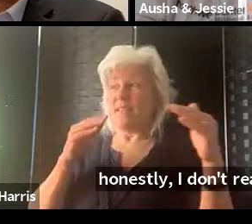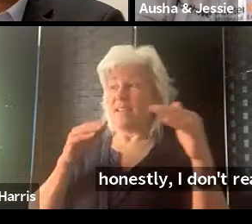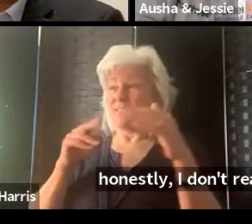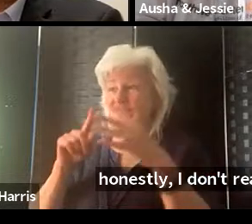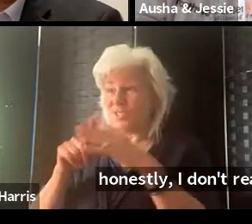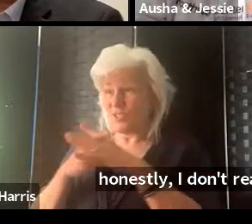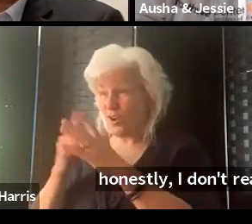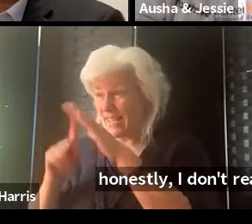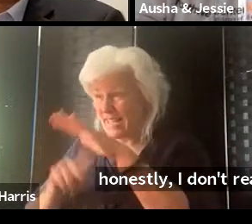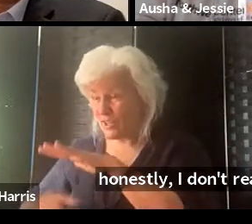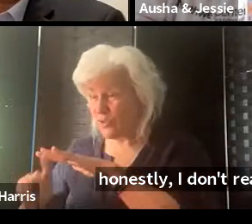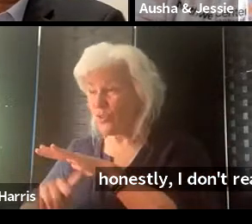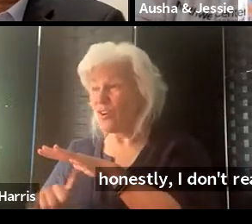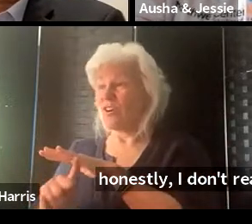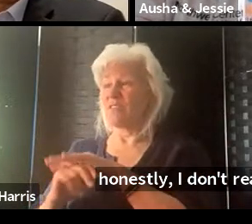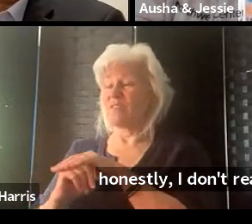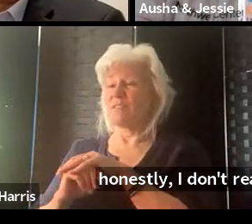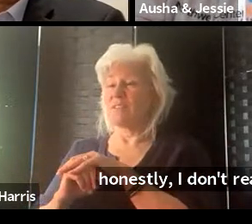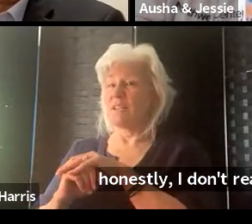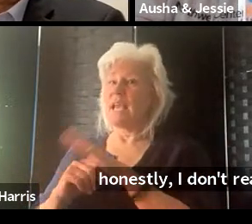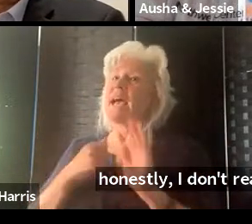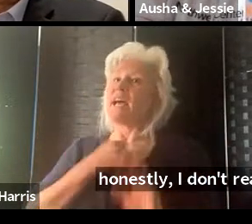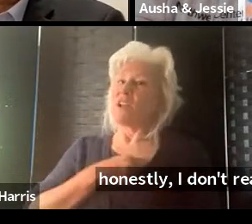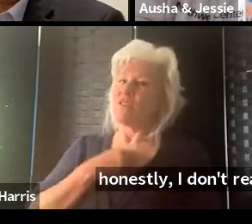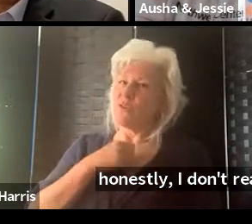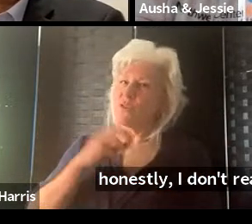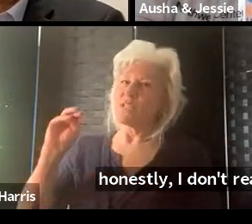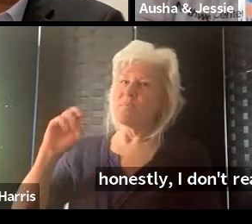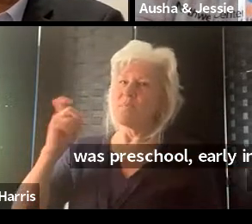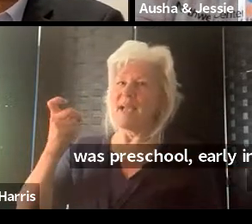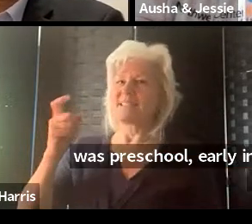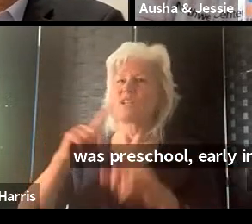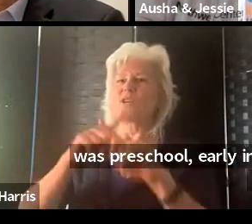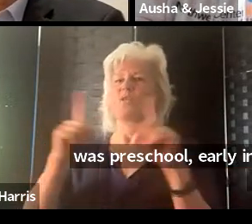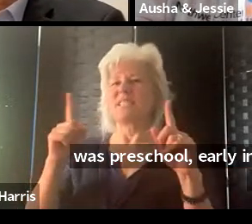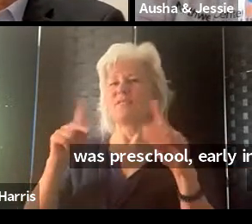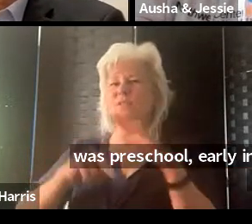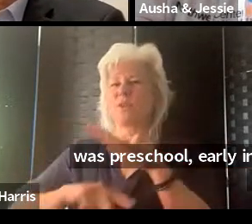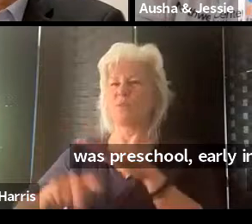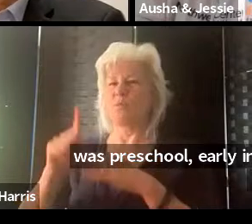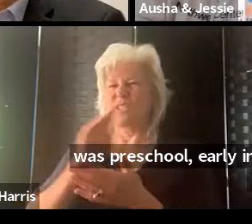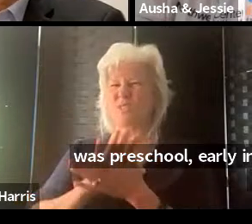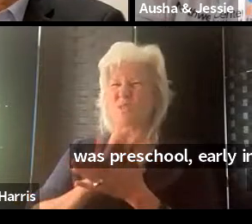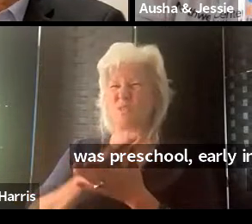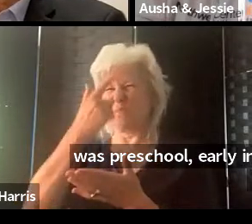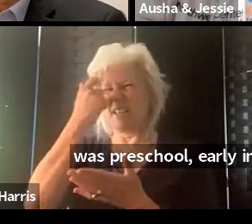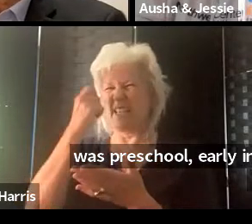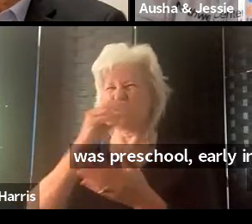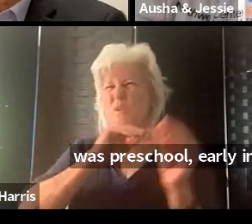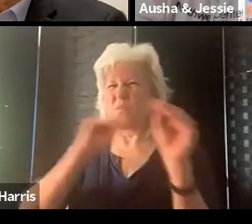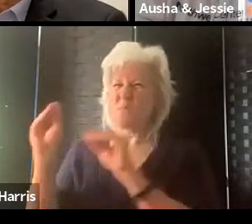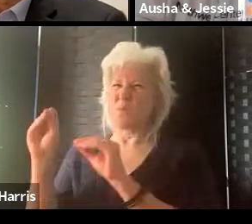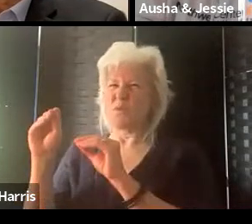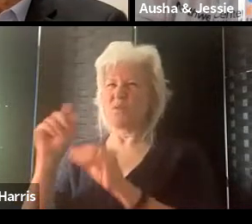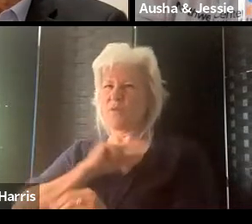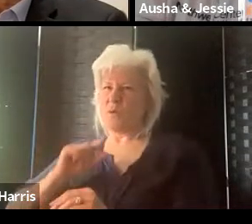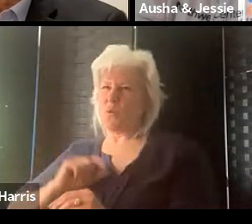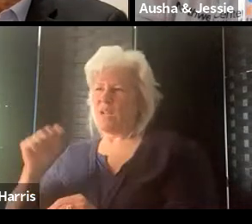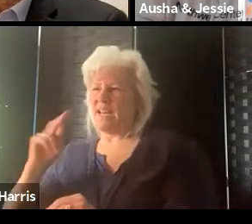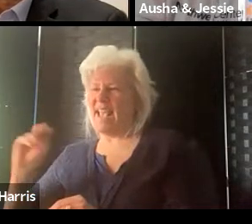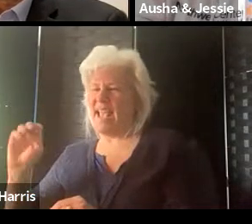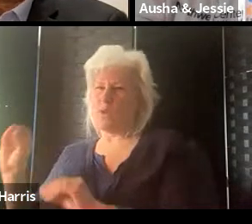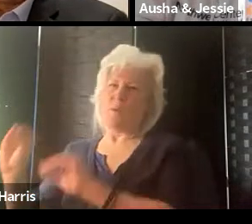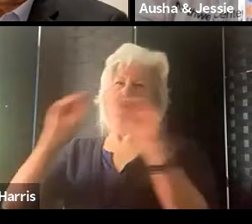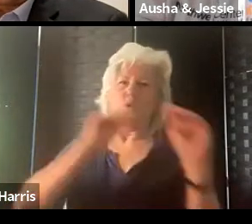and unfortunately Max had to go to a different preschool just because of moving from Queen Anne to Greenwood.